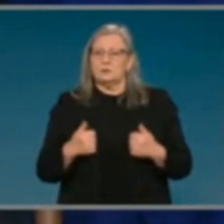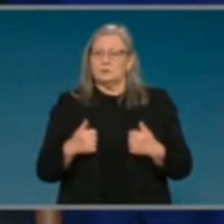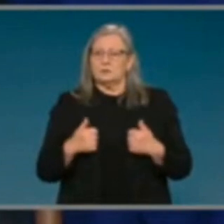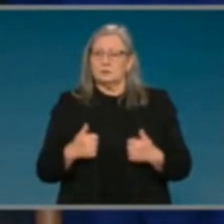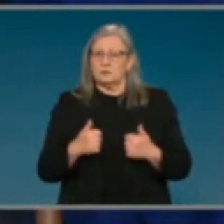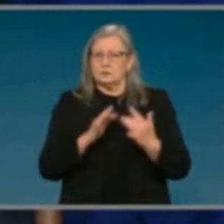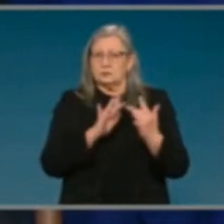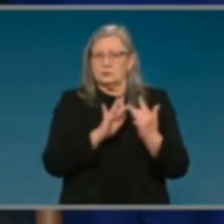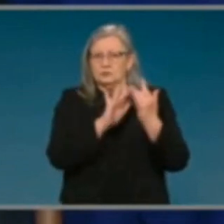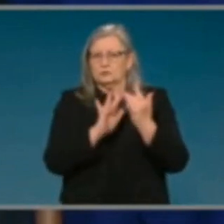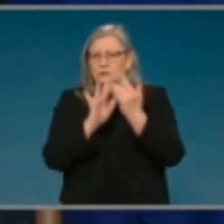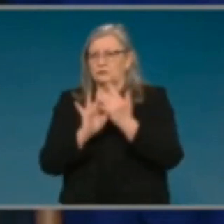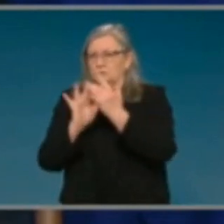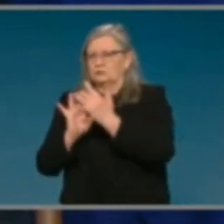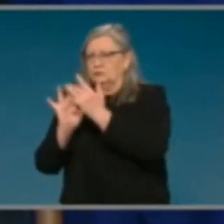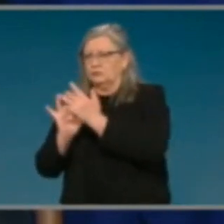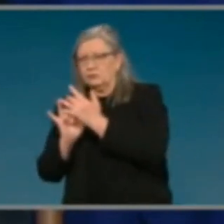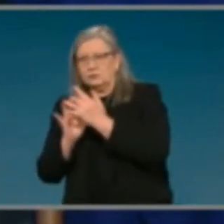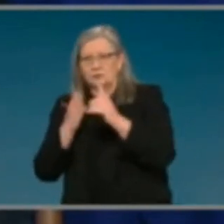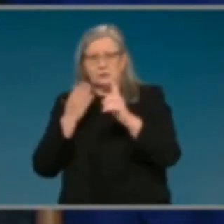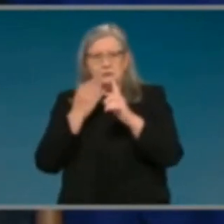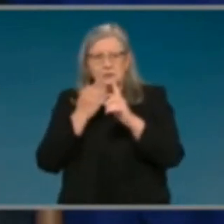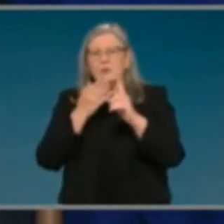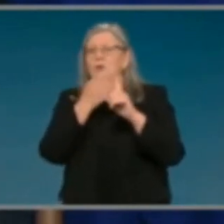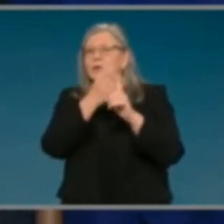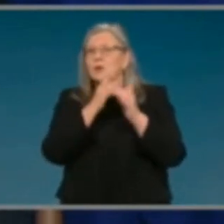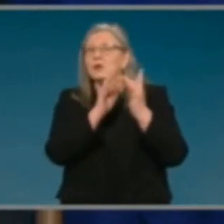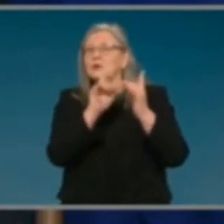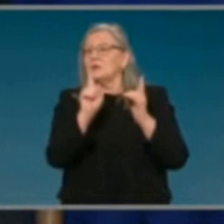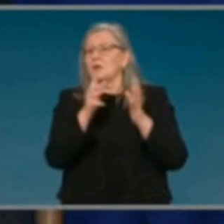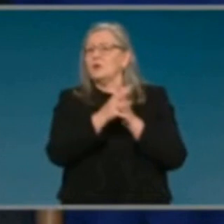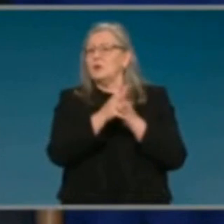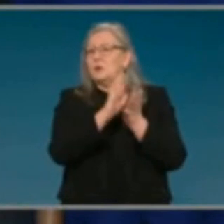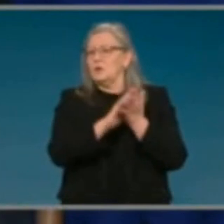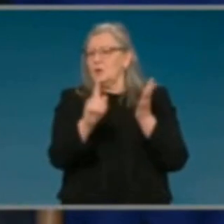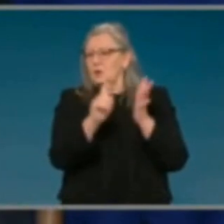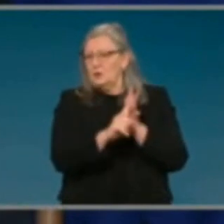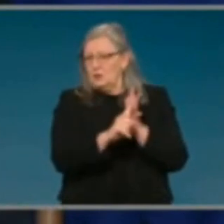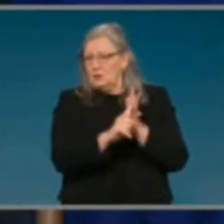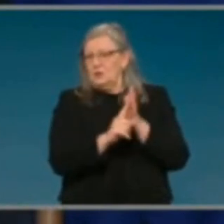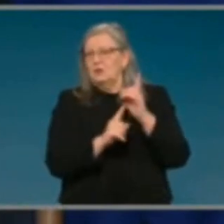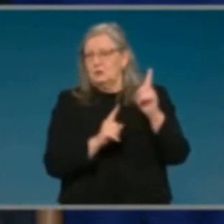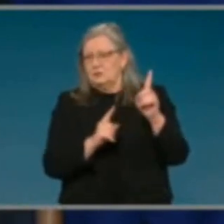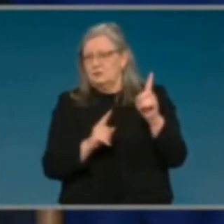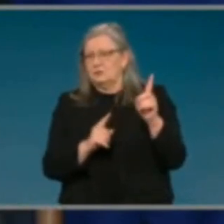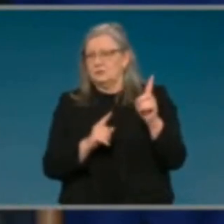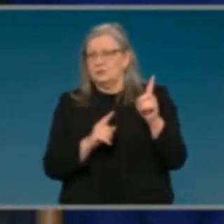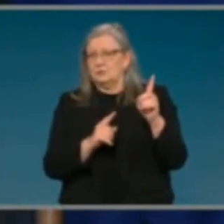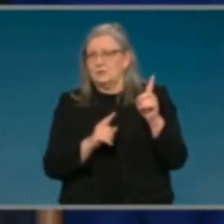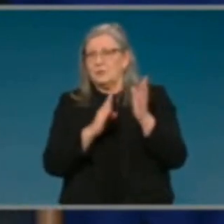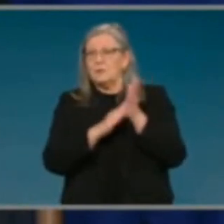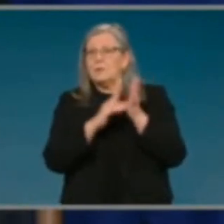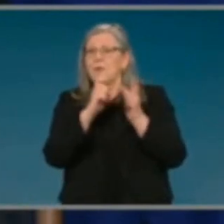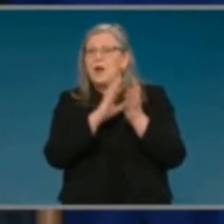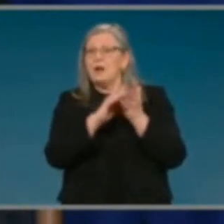Health Organisation, but other countries. Professor Michael Kidd, the Deputy Chief Medical Officer, is in close contact with his South